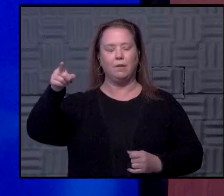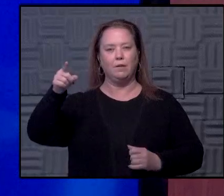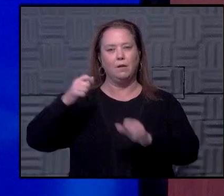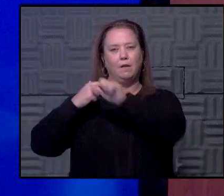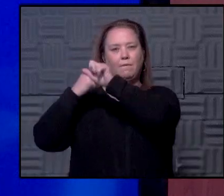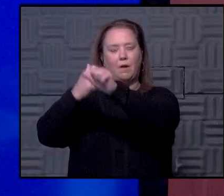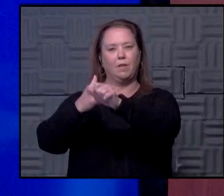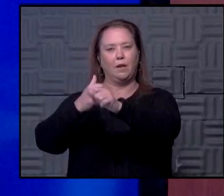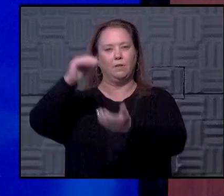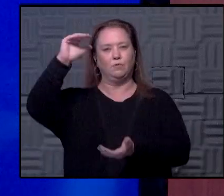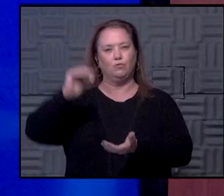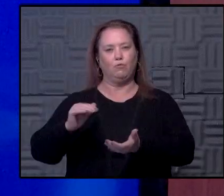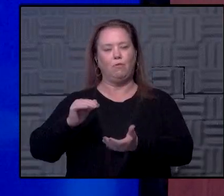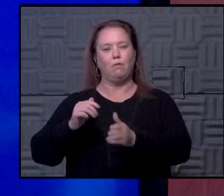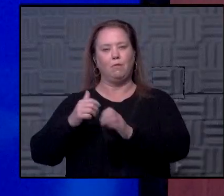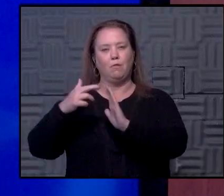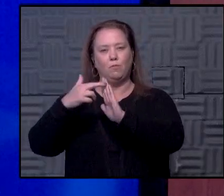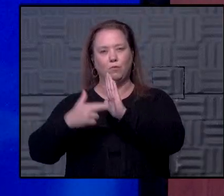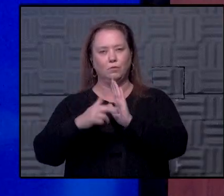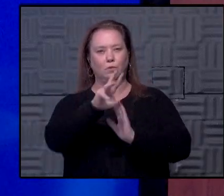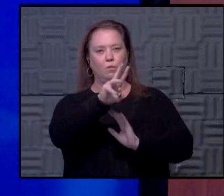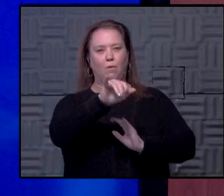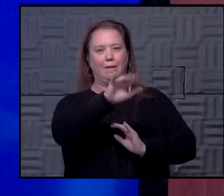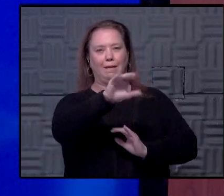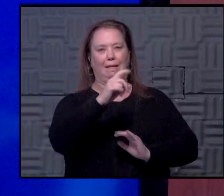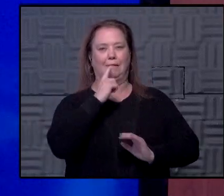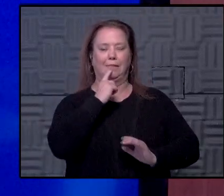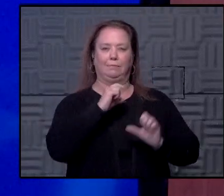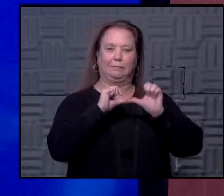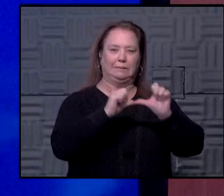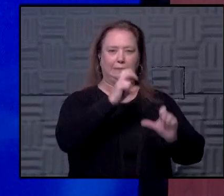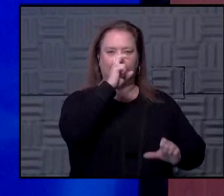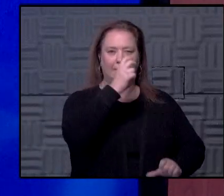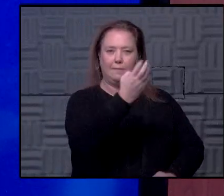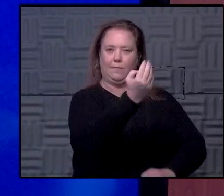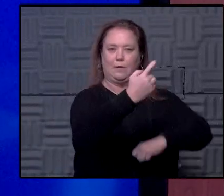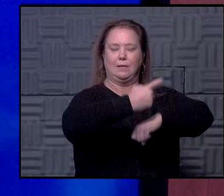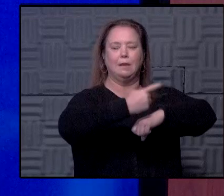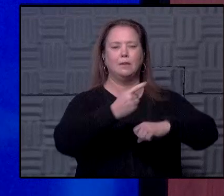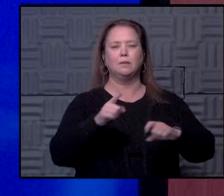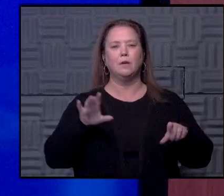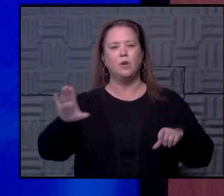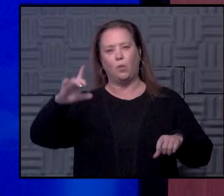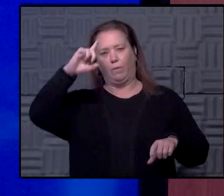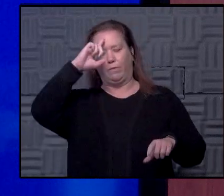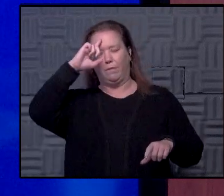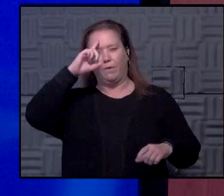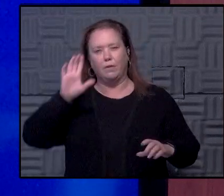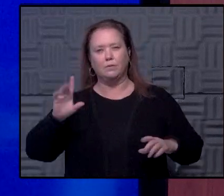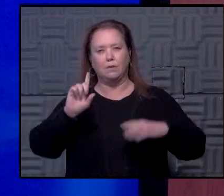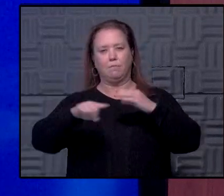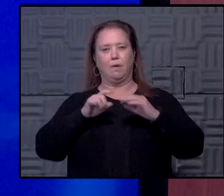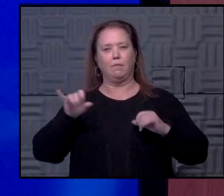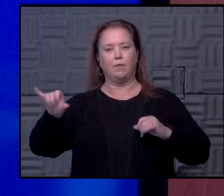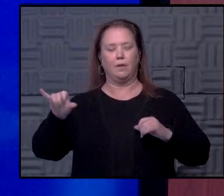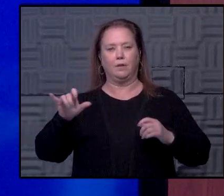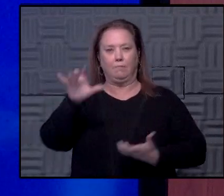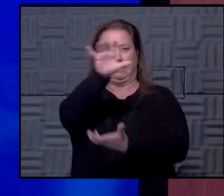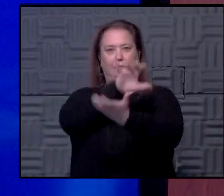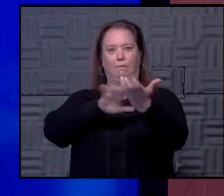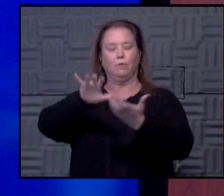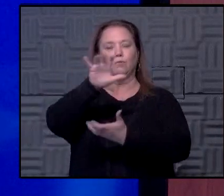abiding by the shorter guidelines, Wyandotte saying, no, we're going to hold it out to 14 days. Curious your thoughts on that and any potential